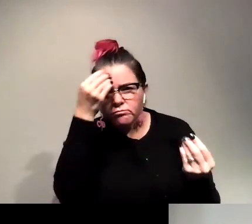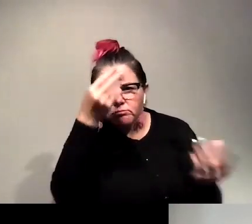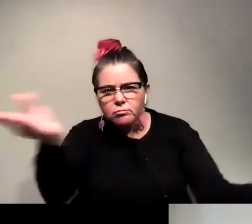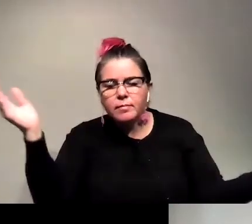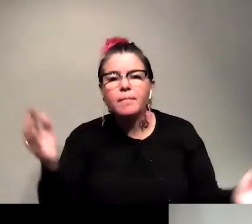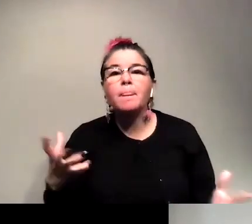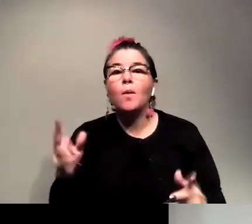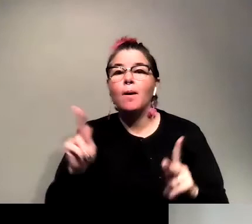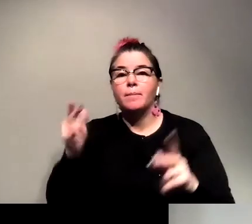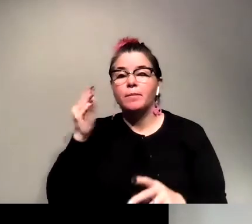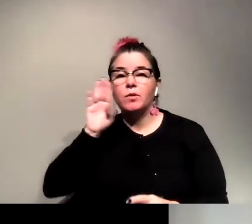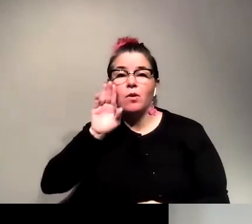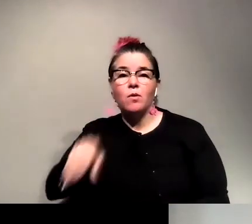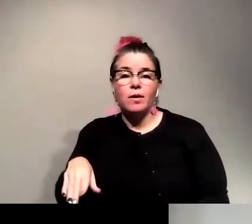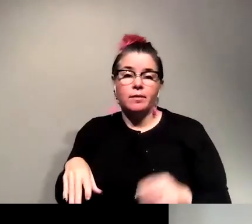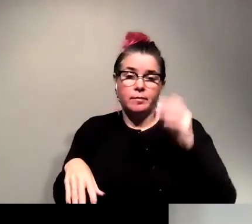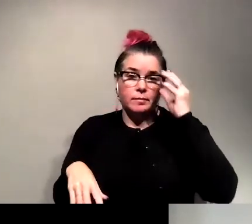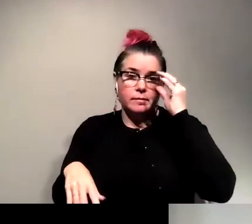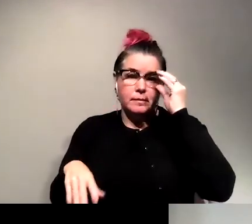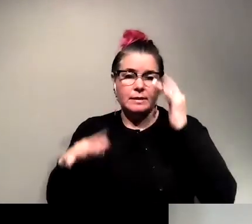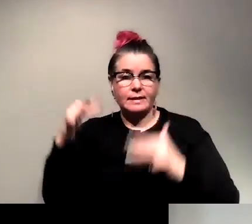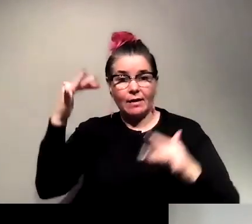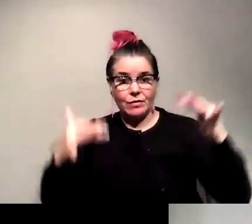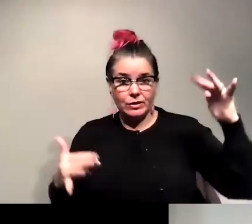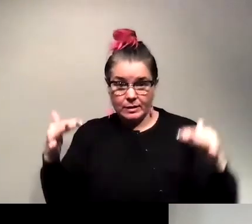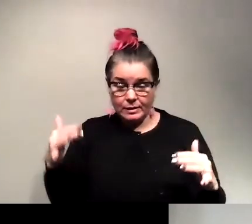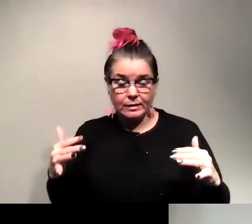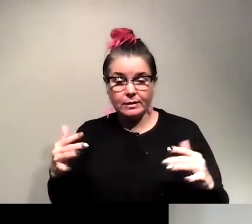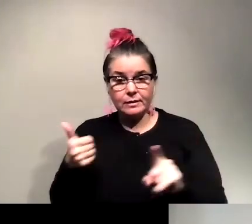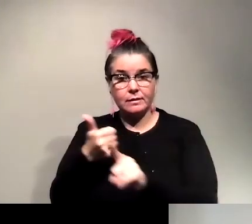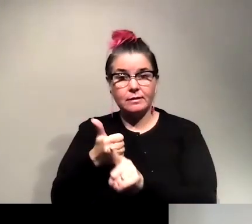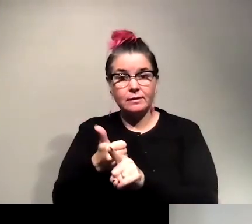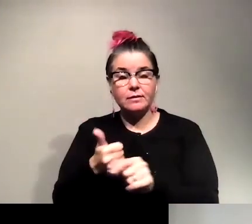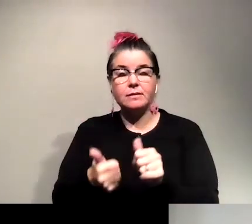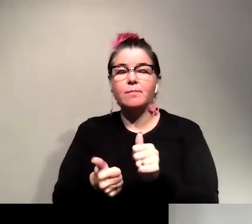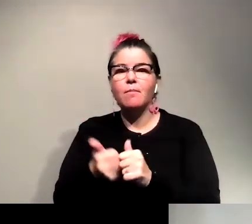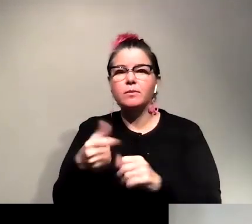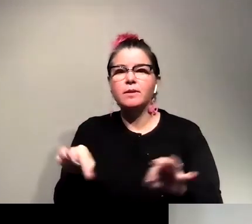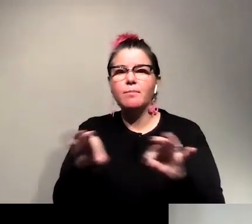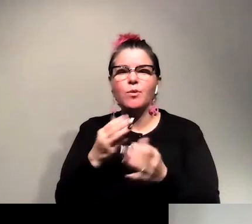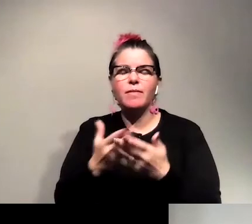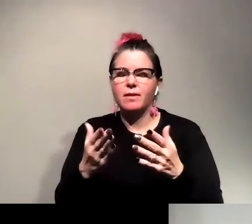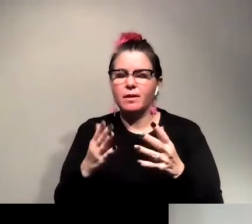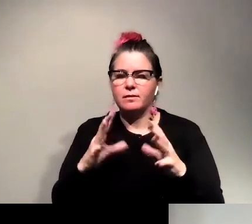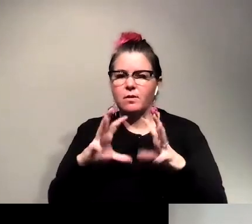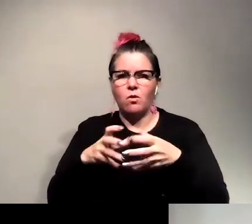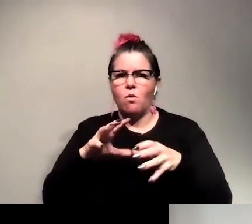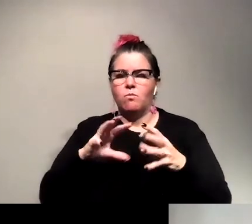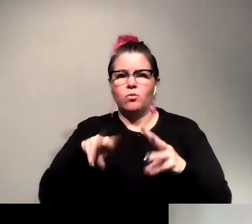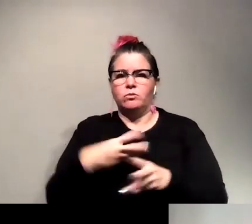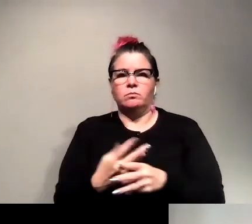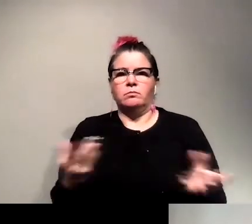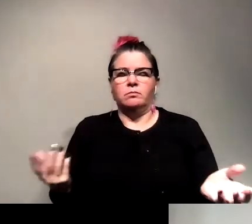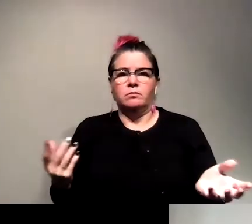want people to know that diversity is one of the most important things on the planet. So